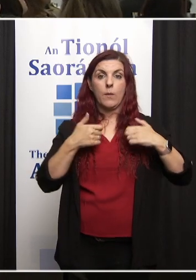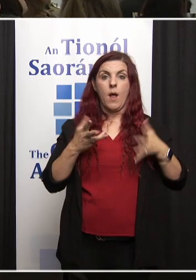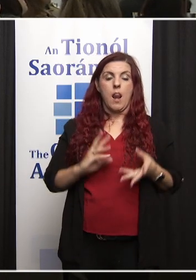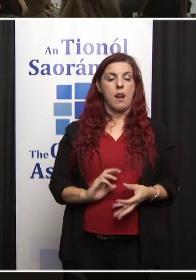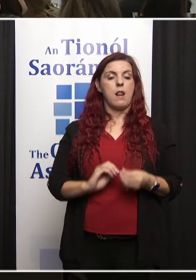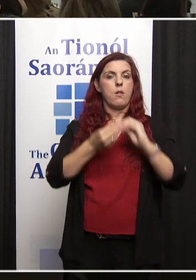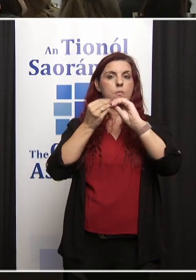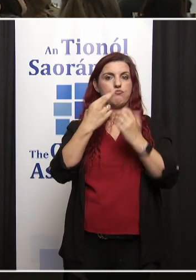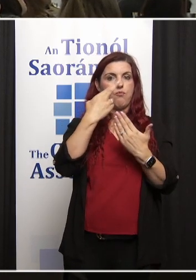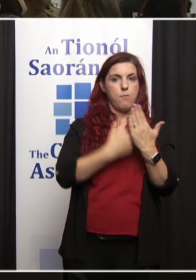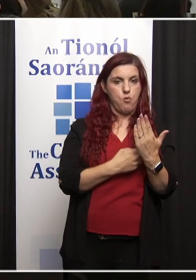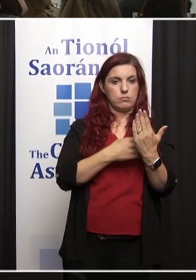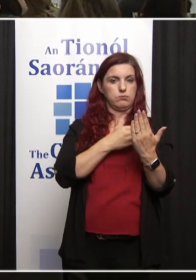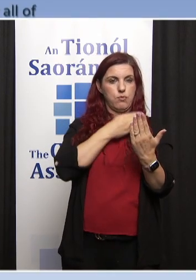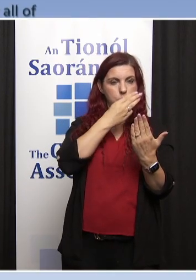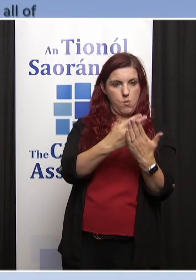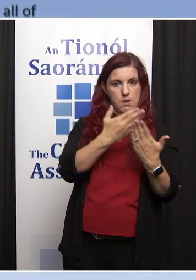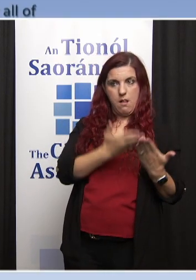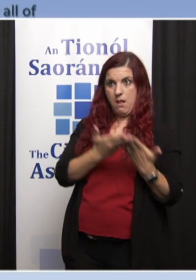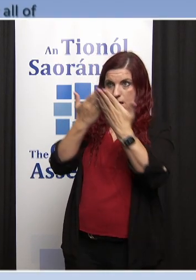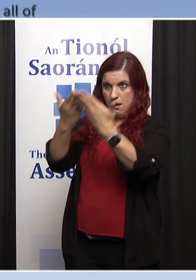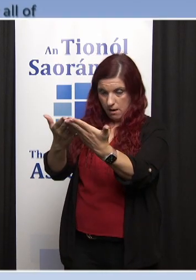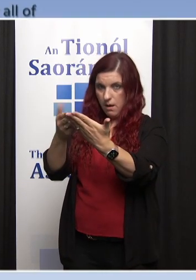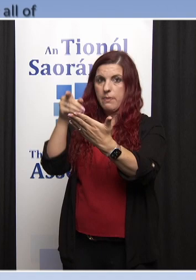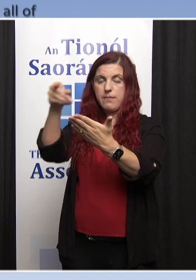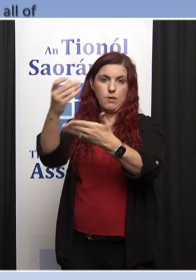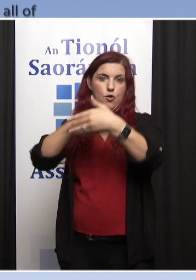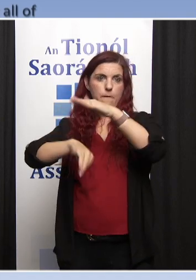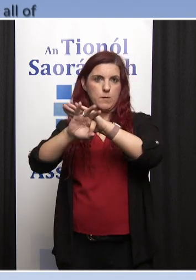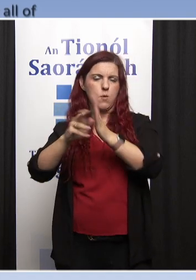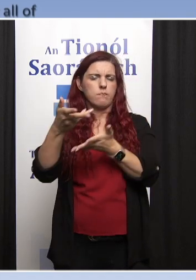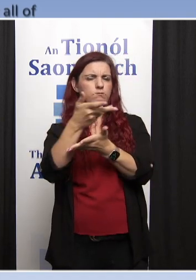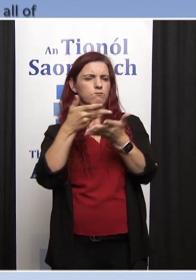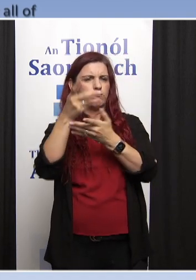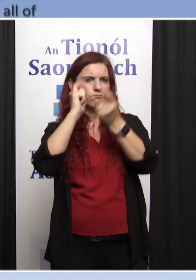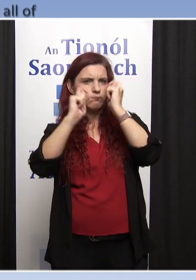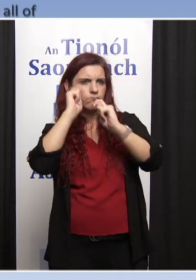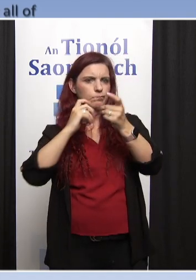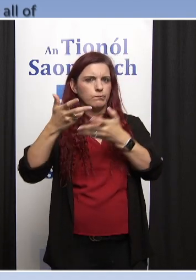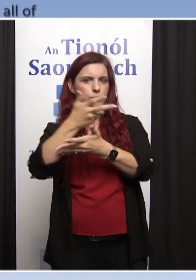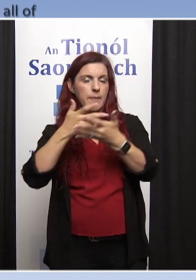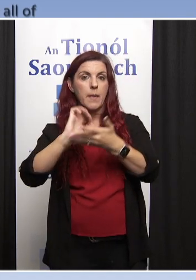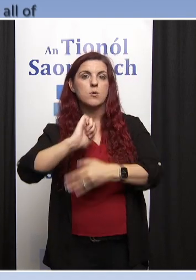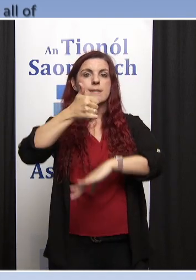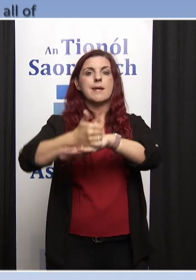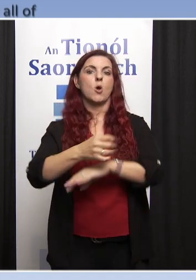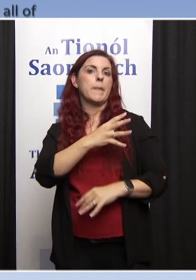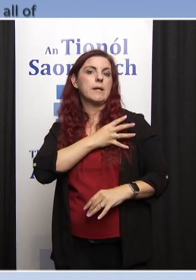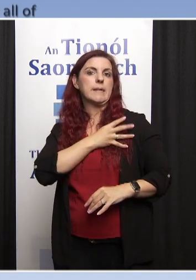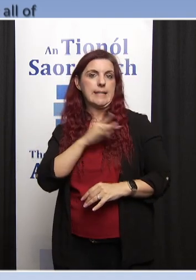the report, we make the recommendations, then the government will stand up what's a committee made up